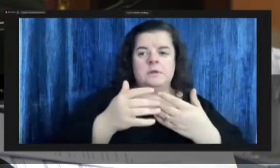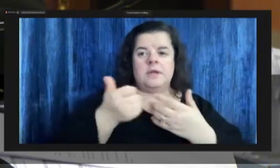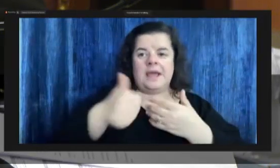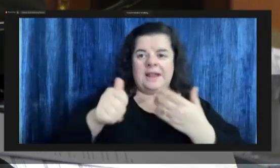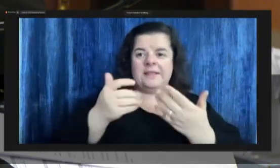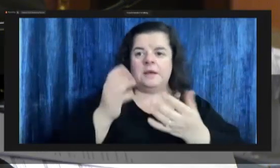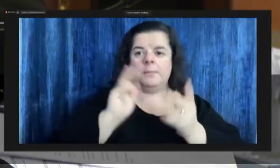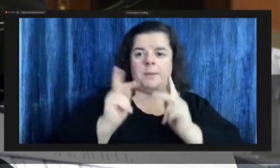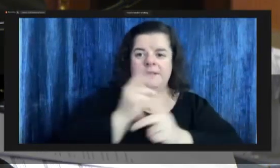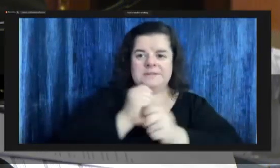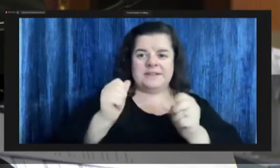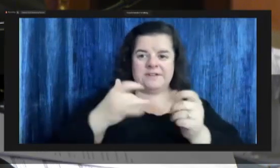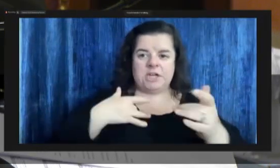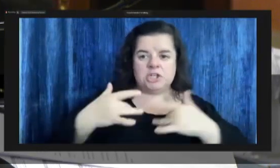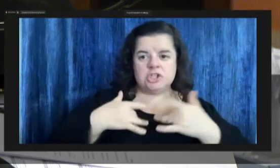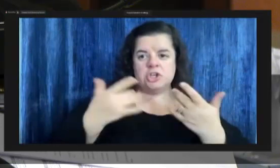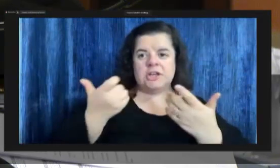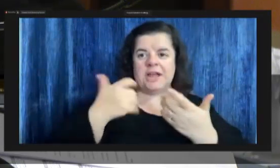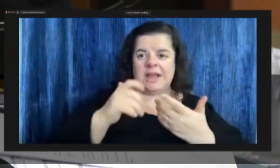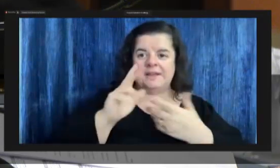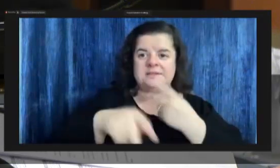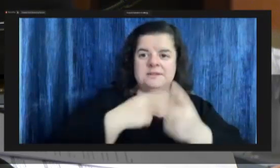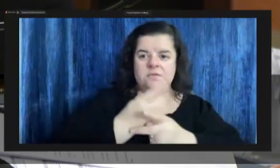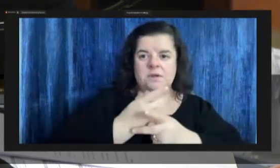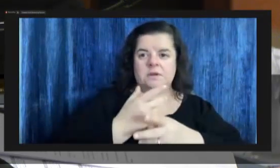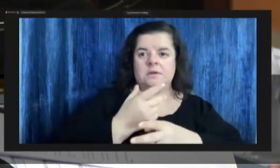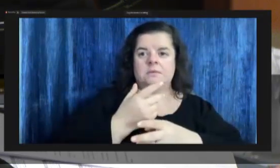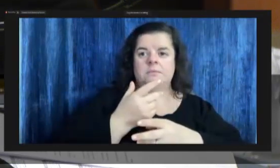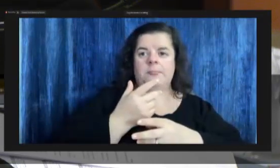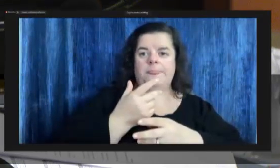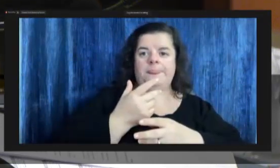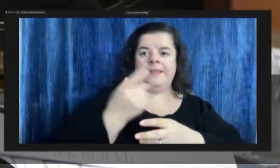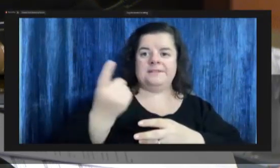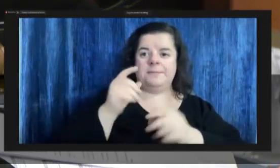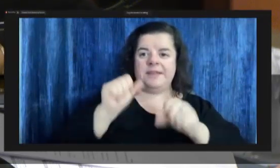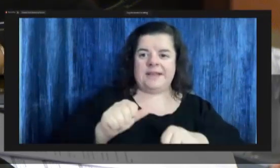safety concern in any fashion. I'm trying to take it in something that can be moved,